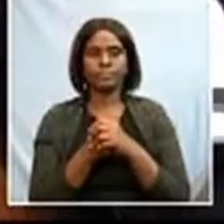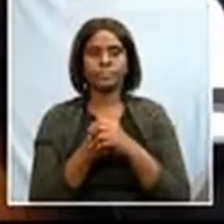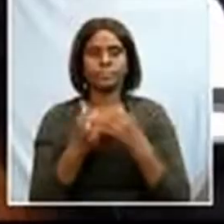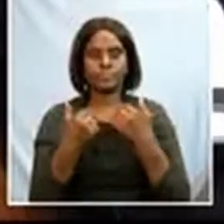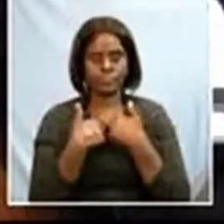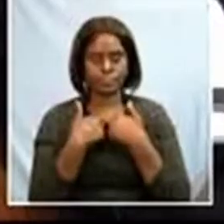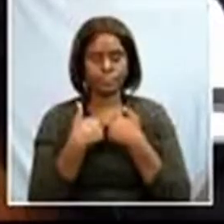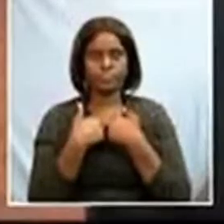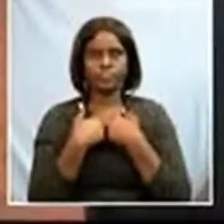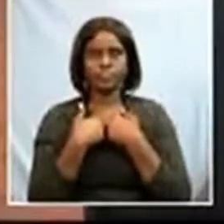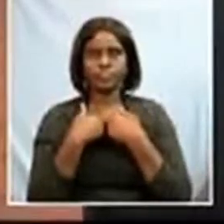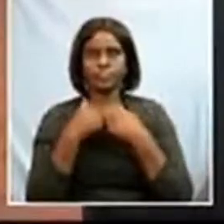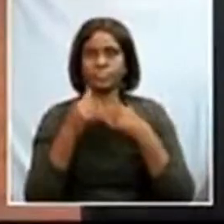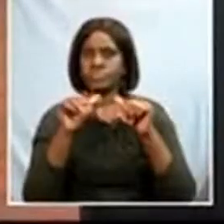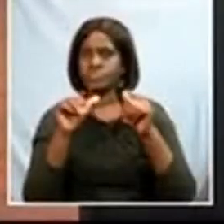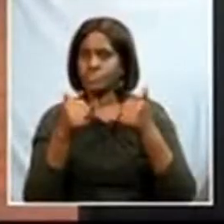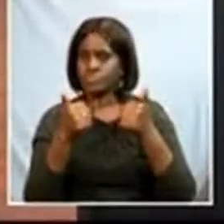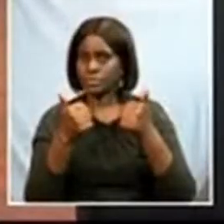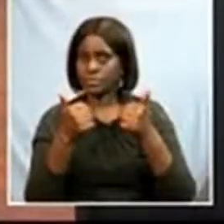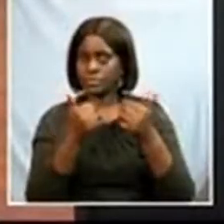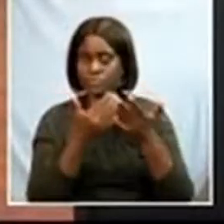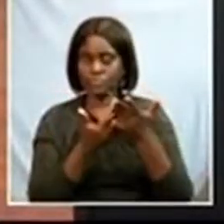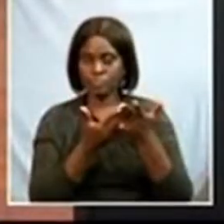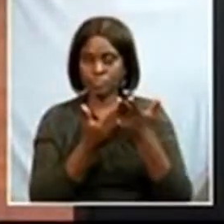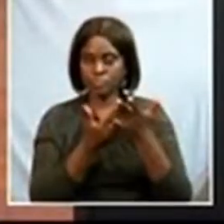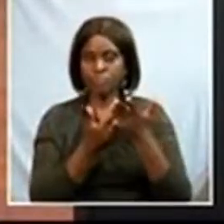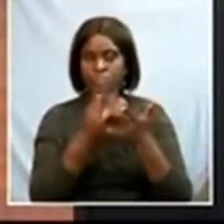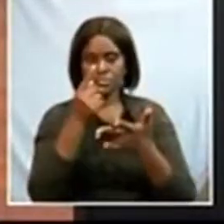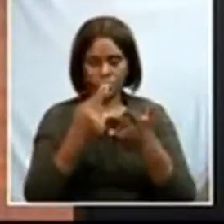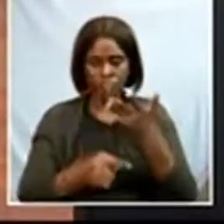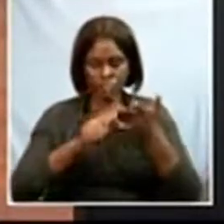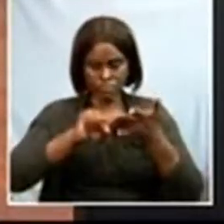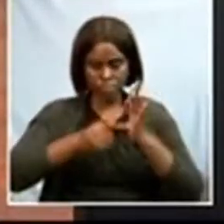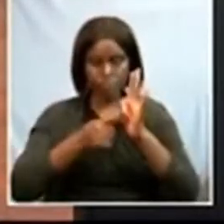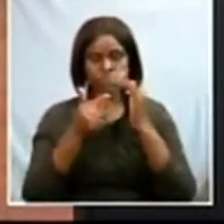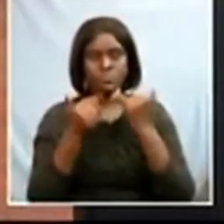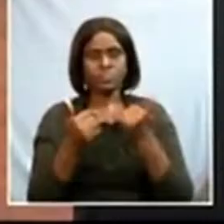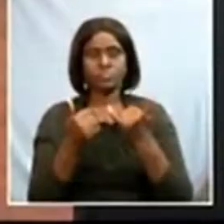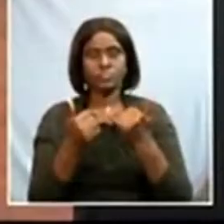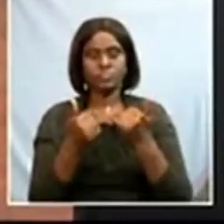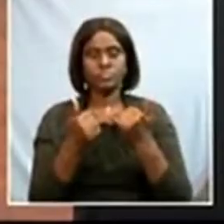having done the due diligence, at what point now